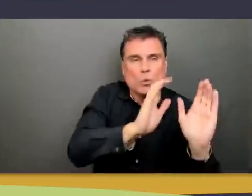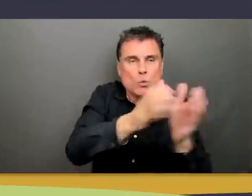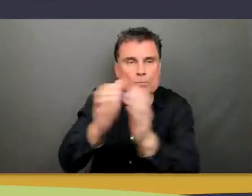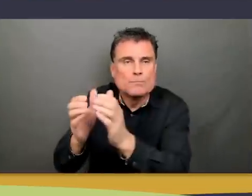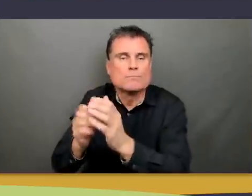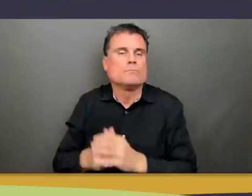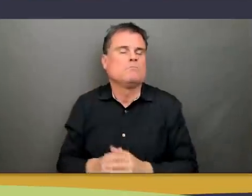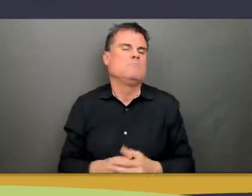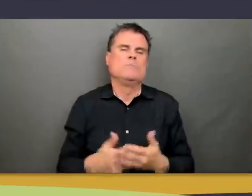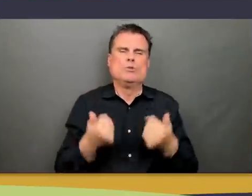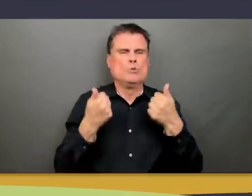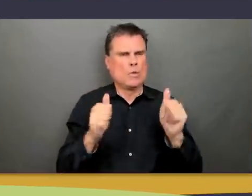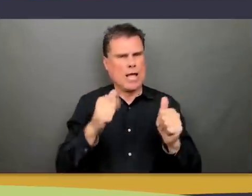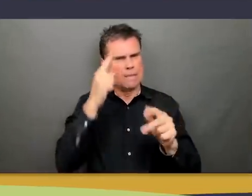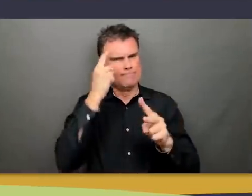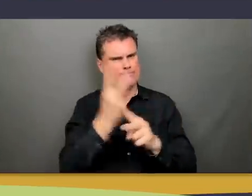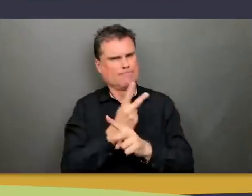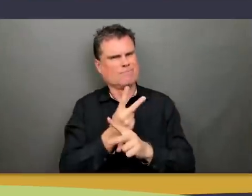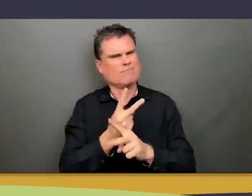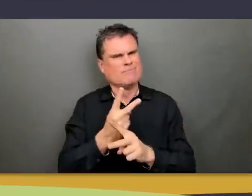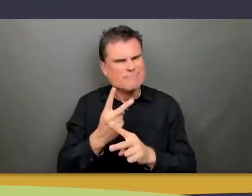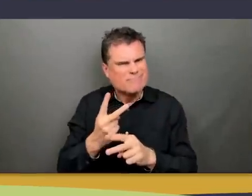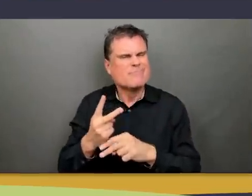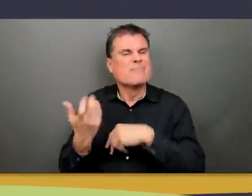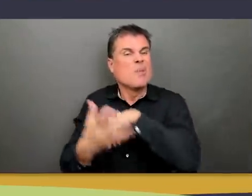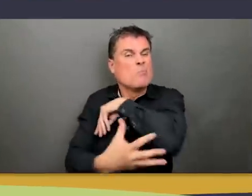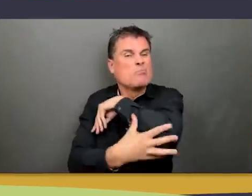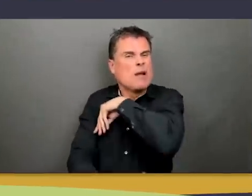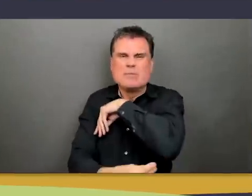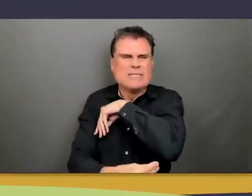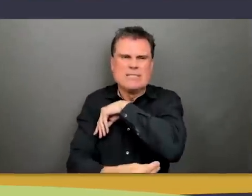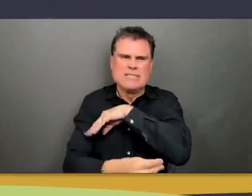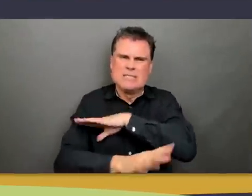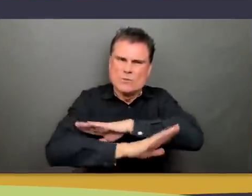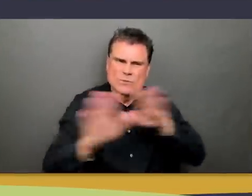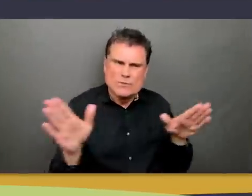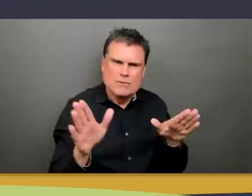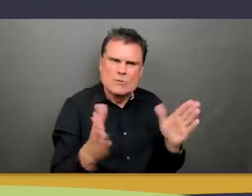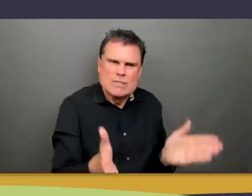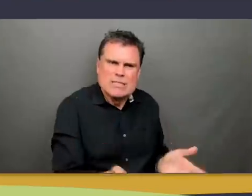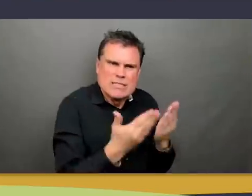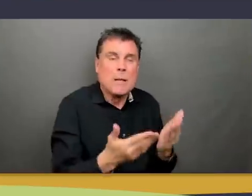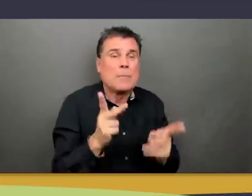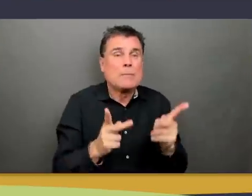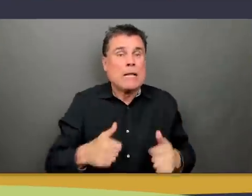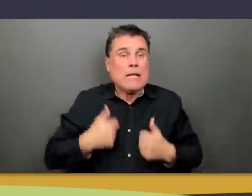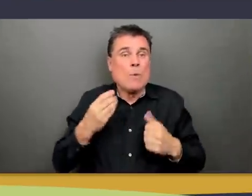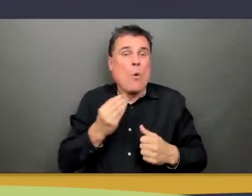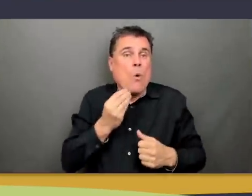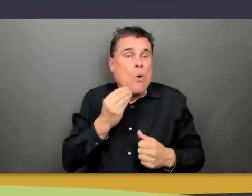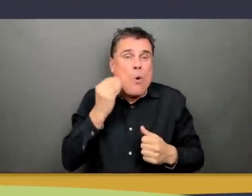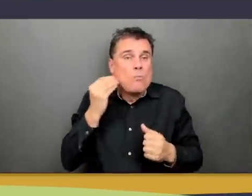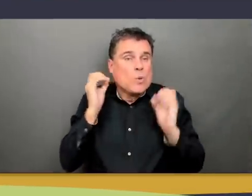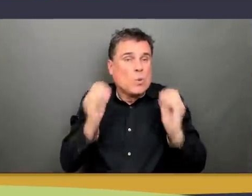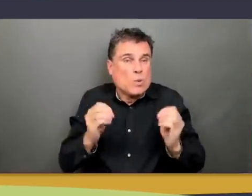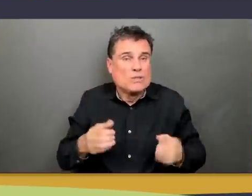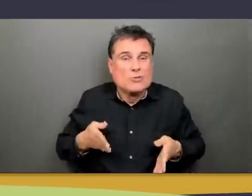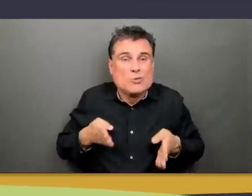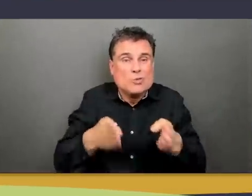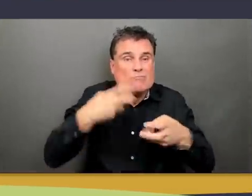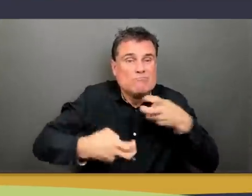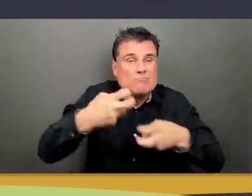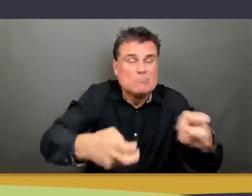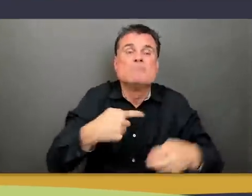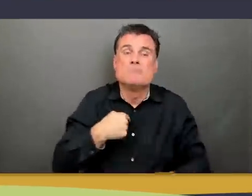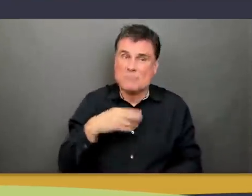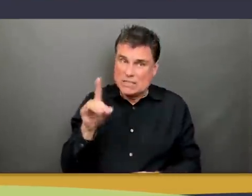community agencies, to, you know, traveling to Durban, South Africa